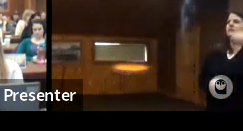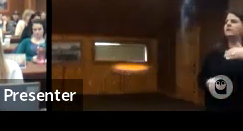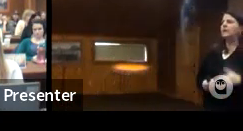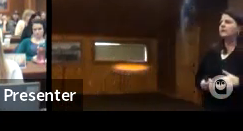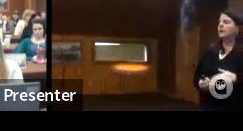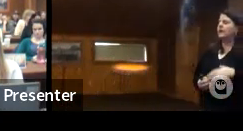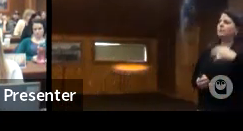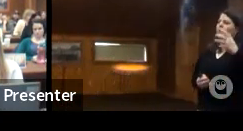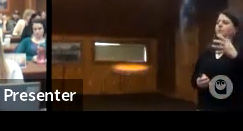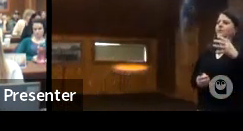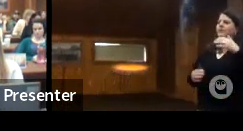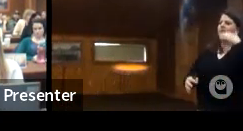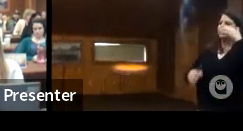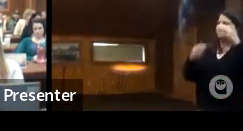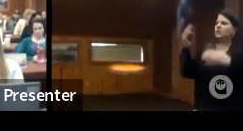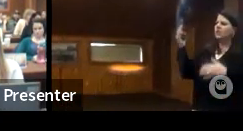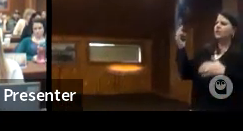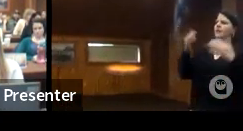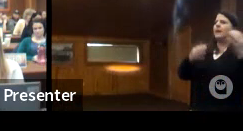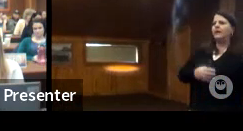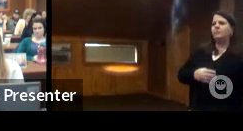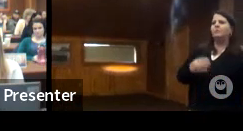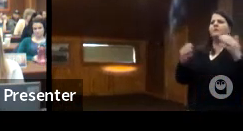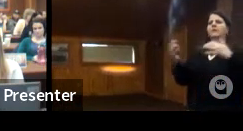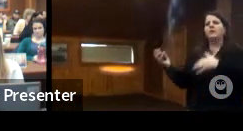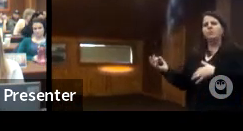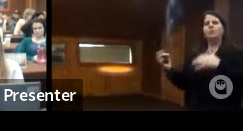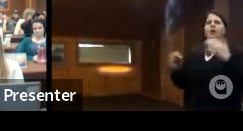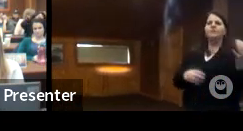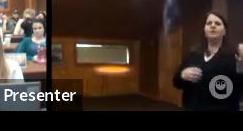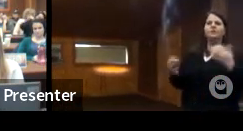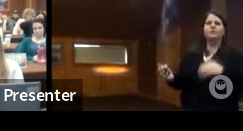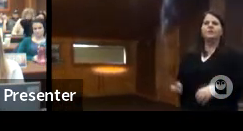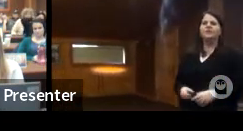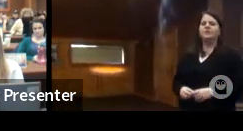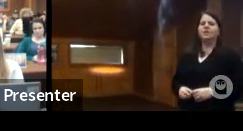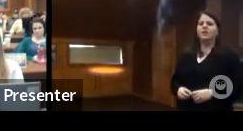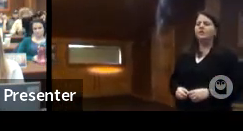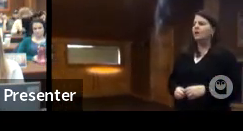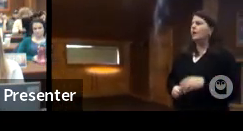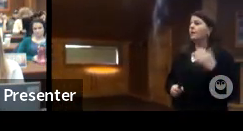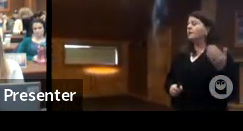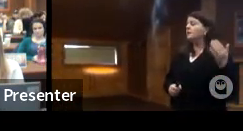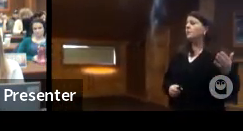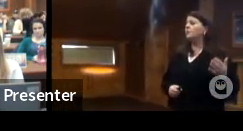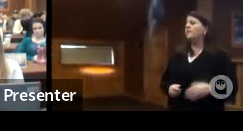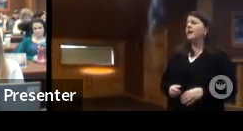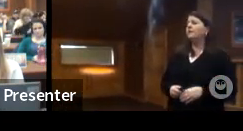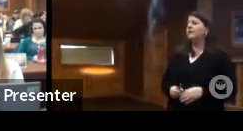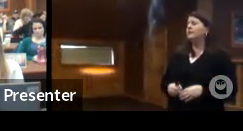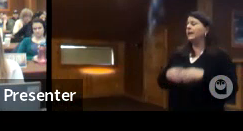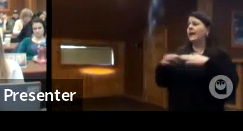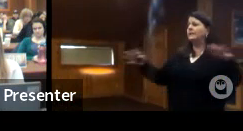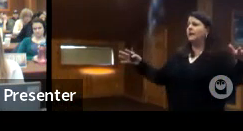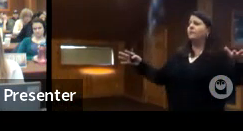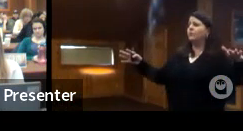expert witness list, and I don't post it because it's always changing. I'm adding people and taking people off as their circumstances change. There are some people on